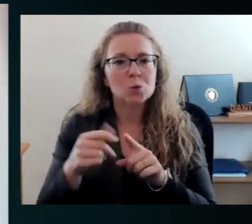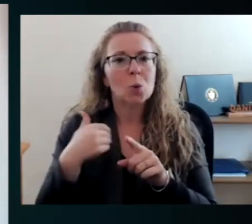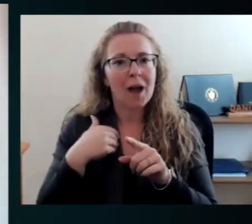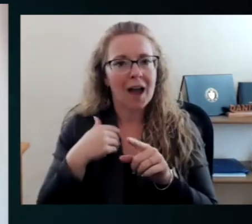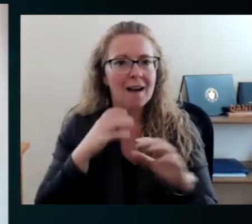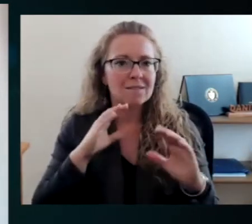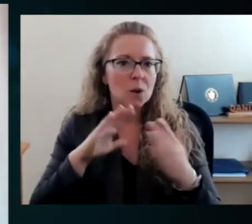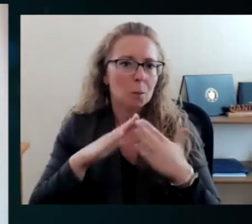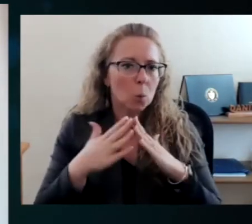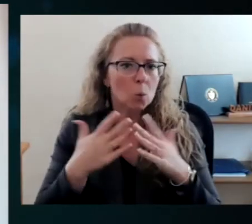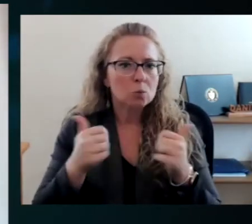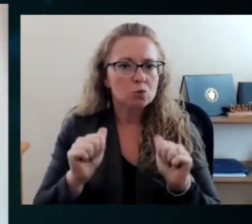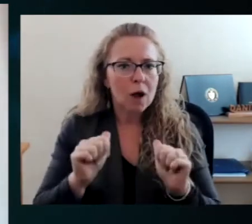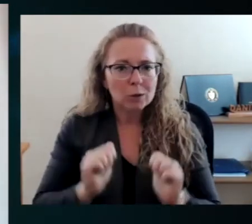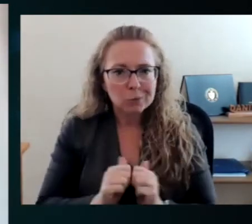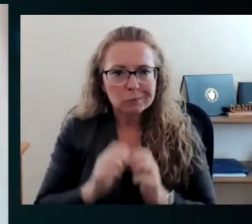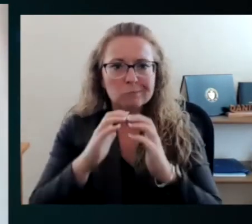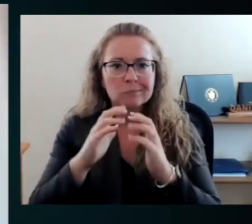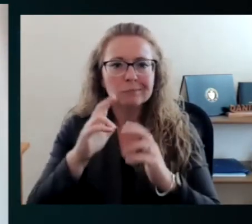So please join us there.